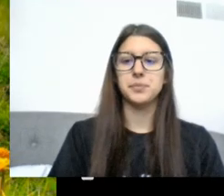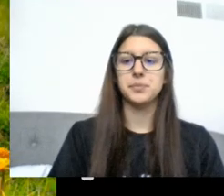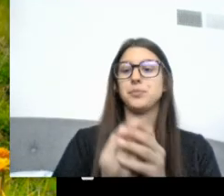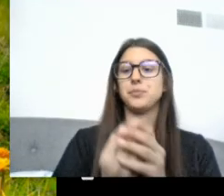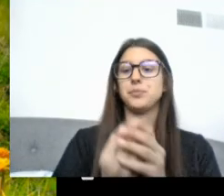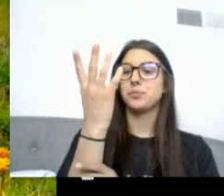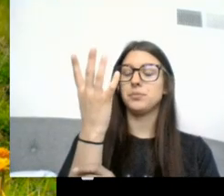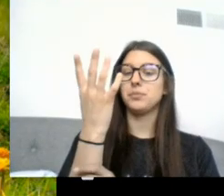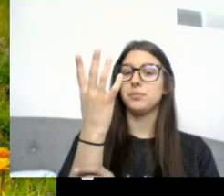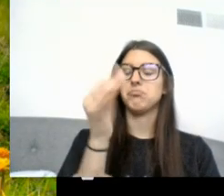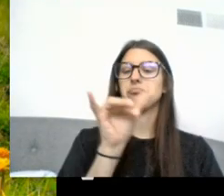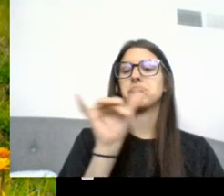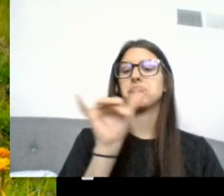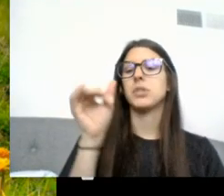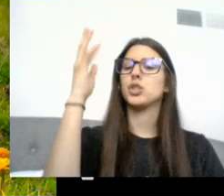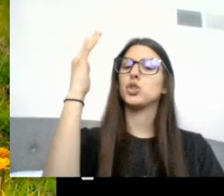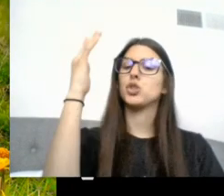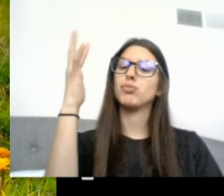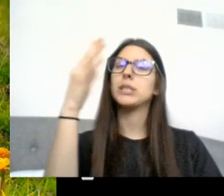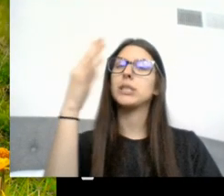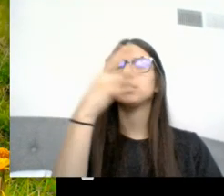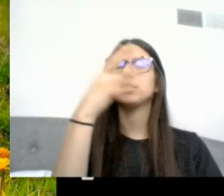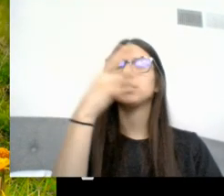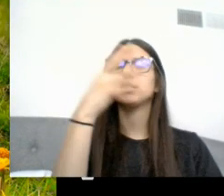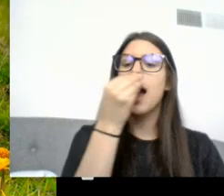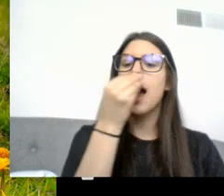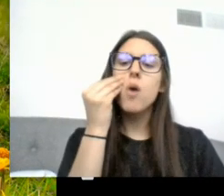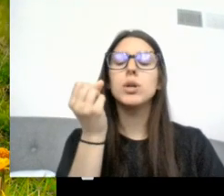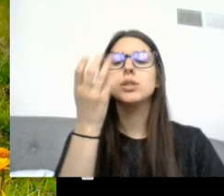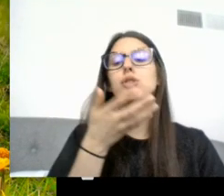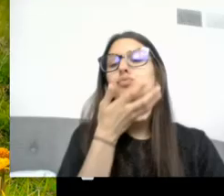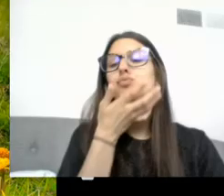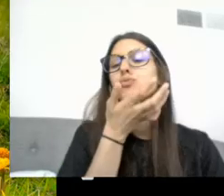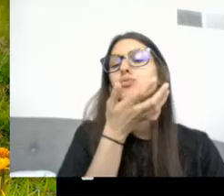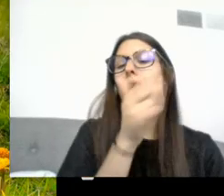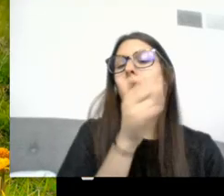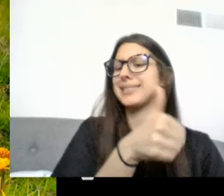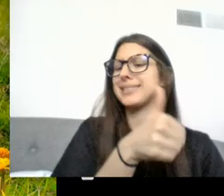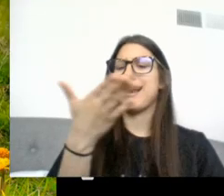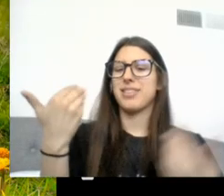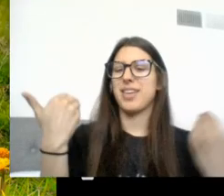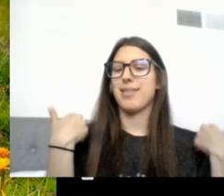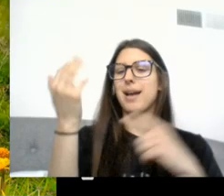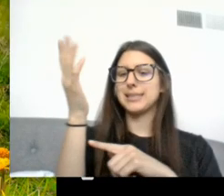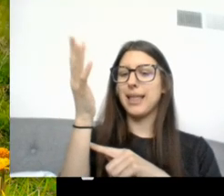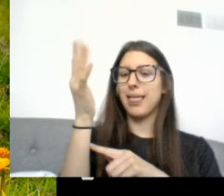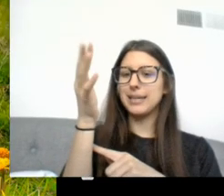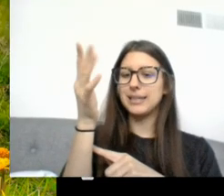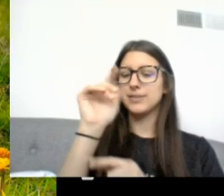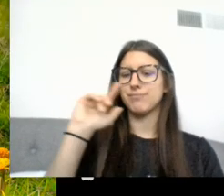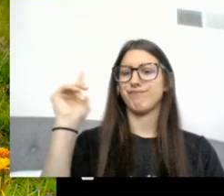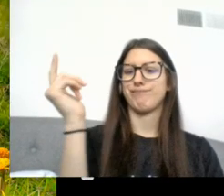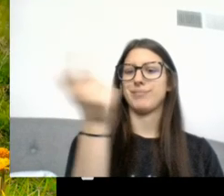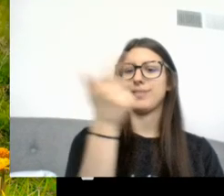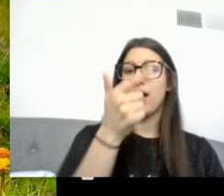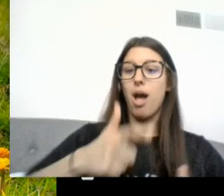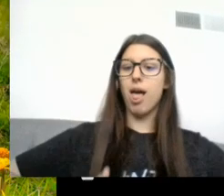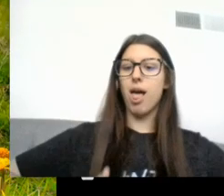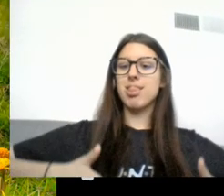Plants, things like trees and flowers and grass, anything that has leaves, they're all